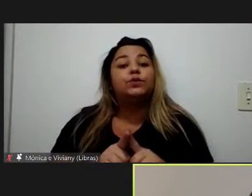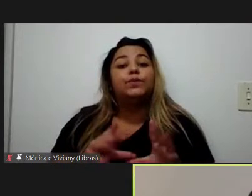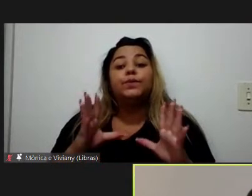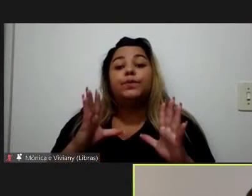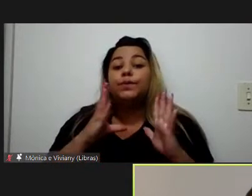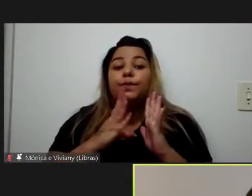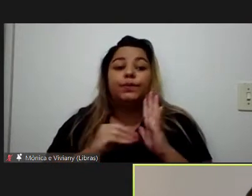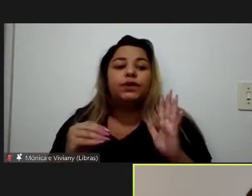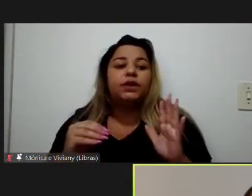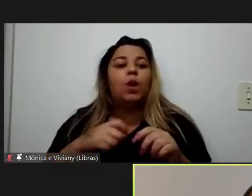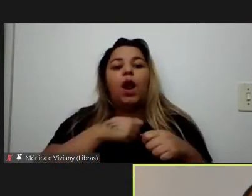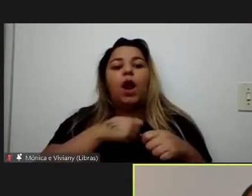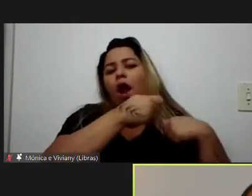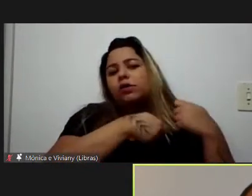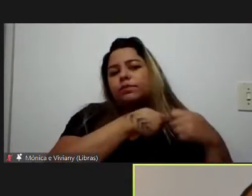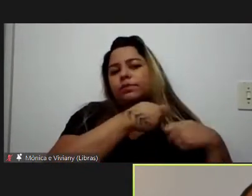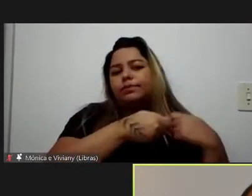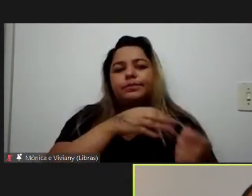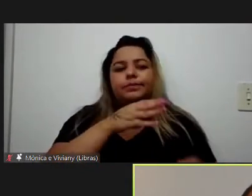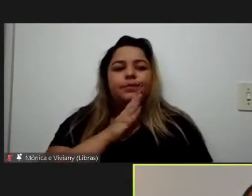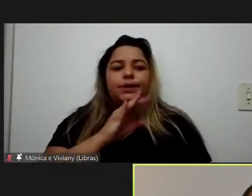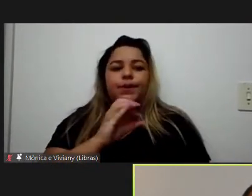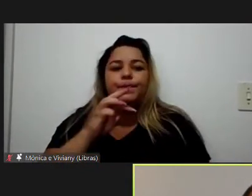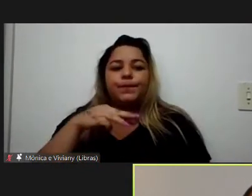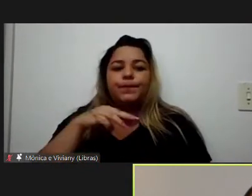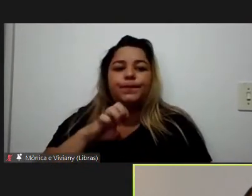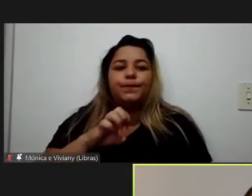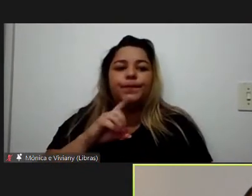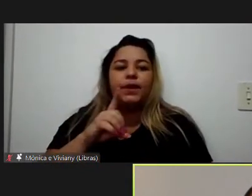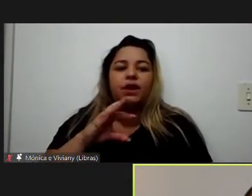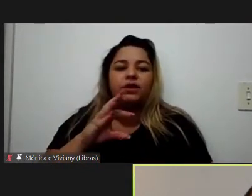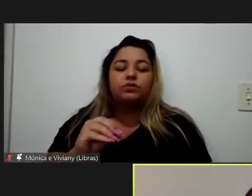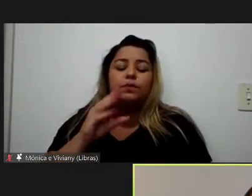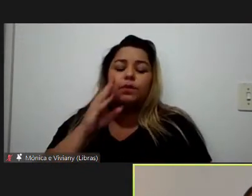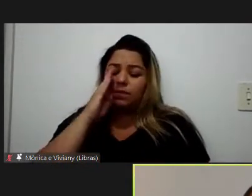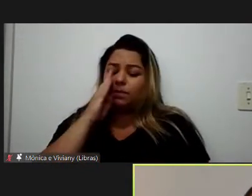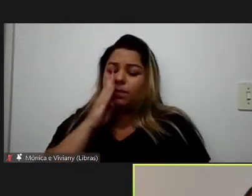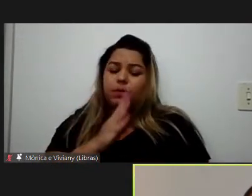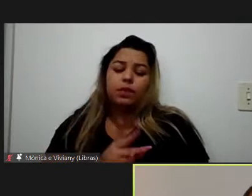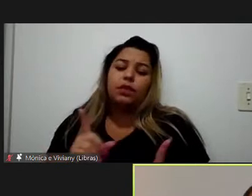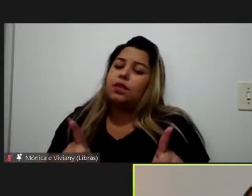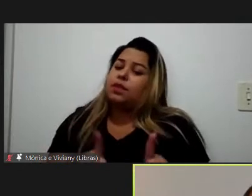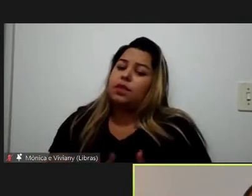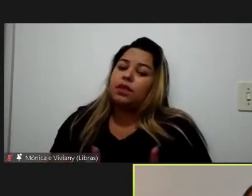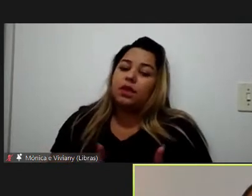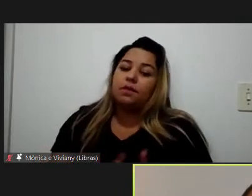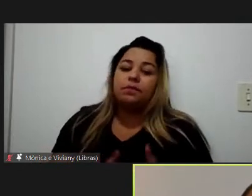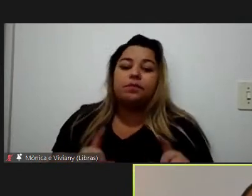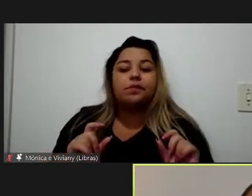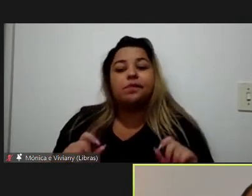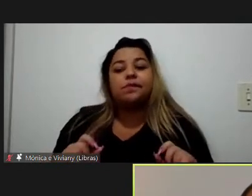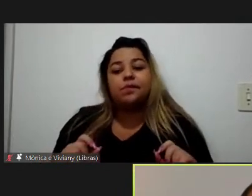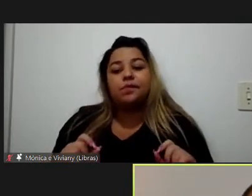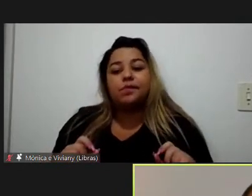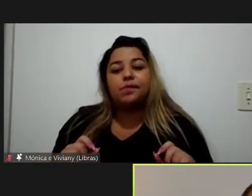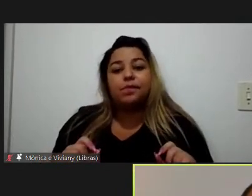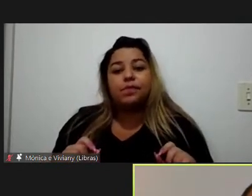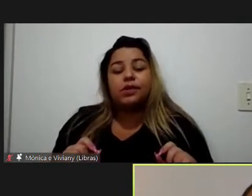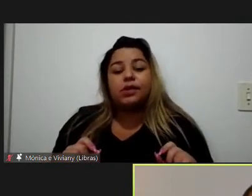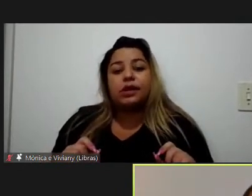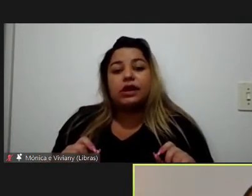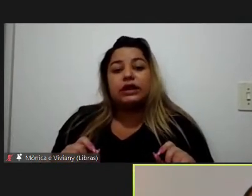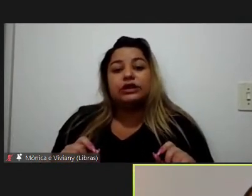often focused on medical doctors and on more technical interventions. I